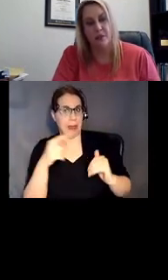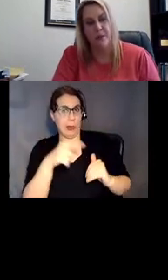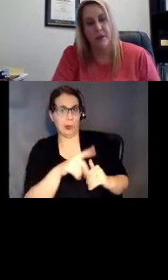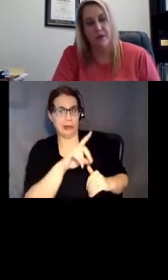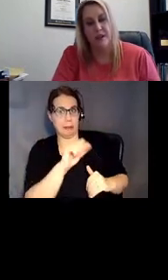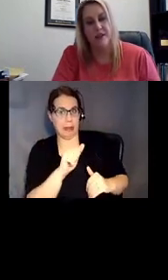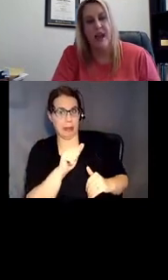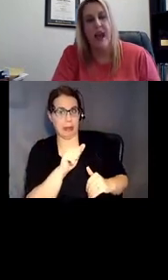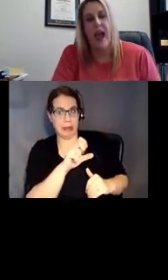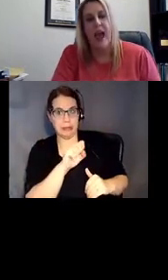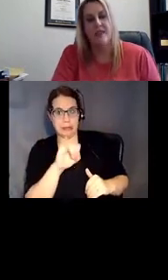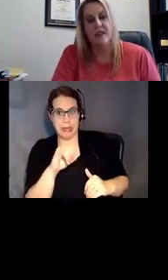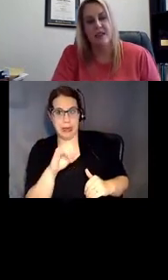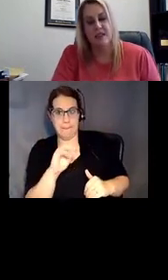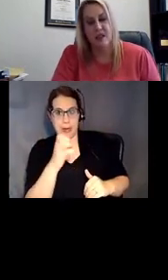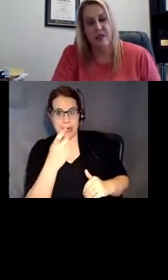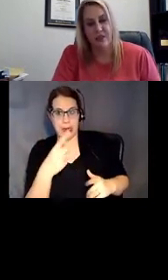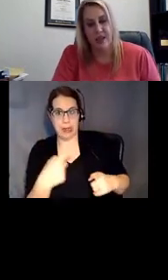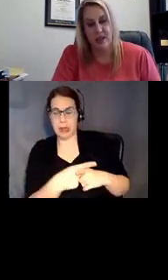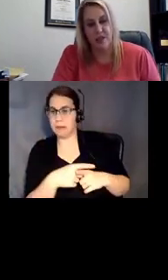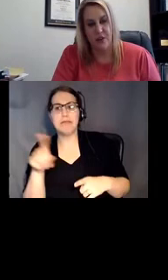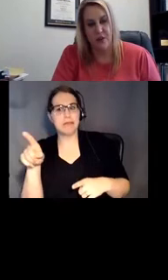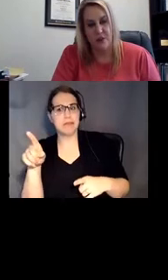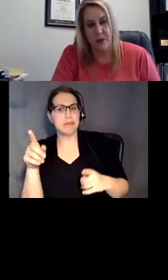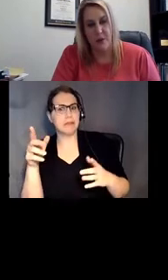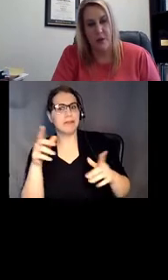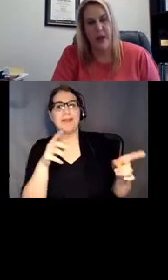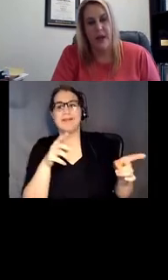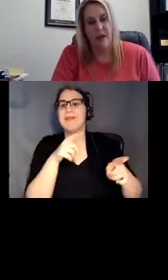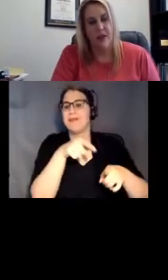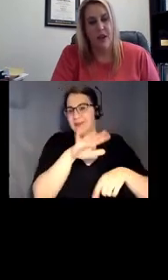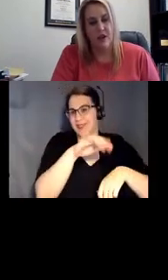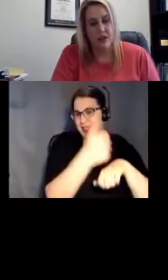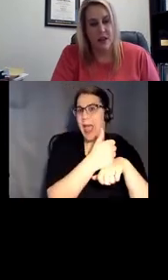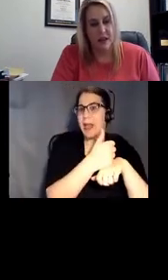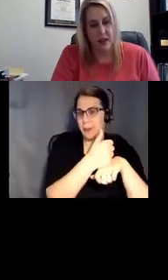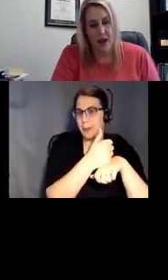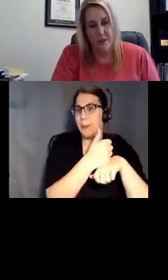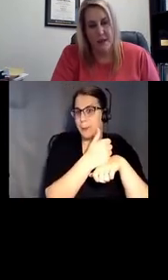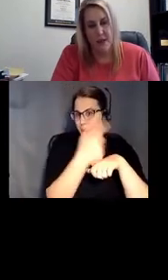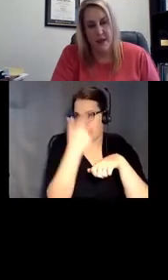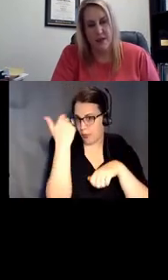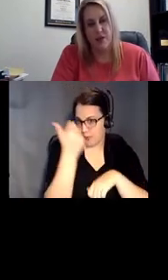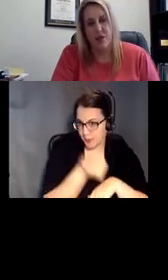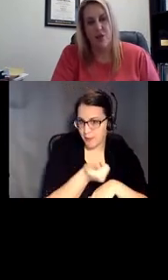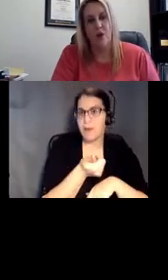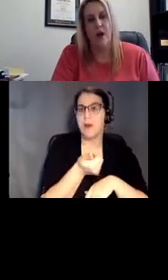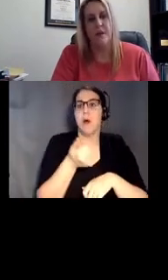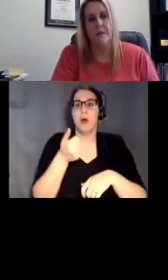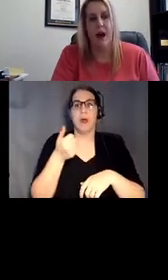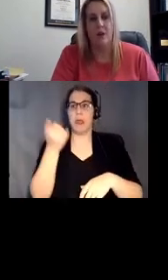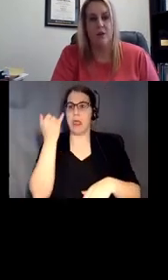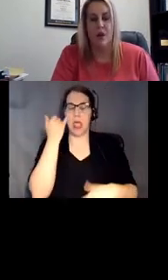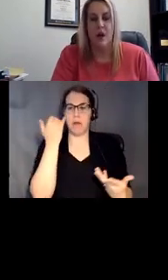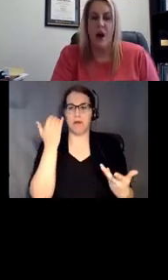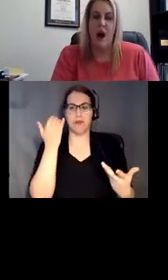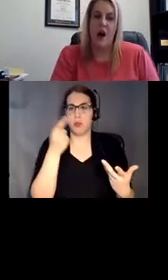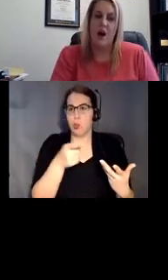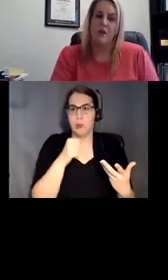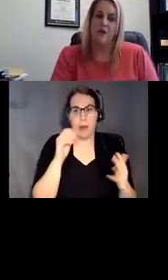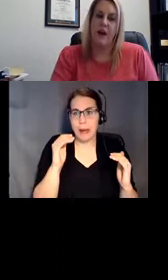asset-based government benefits. And this is the fix for those people. If they're suddenly coming into an